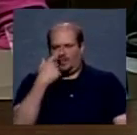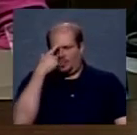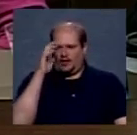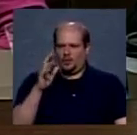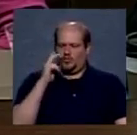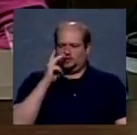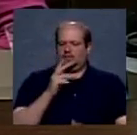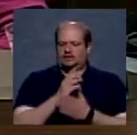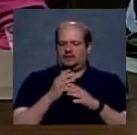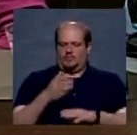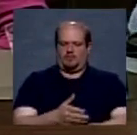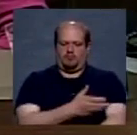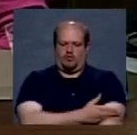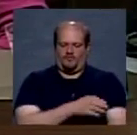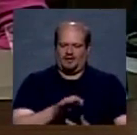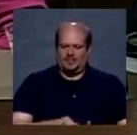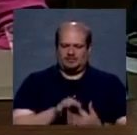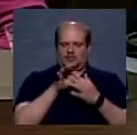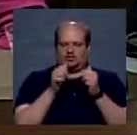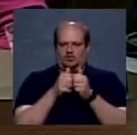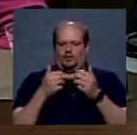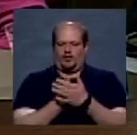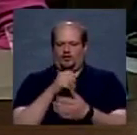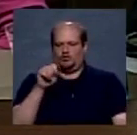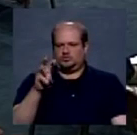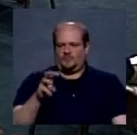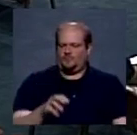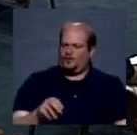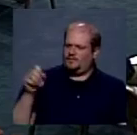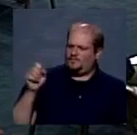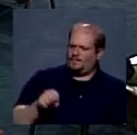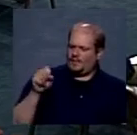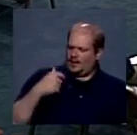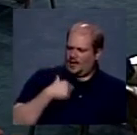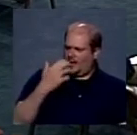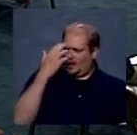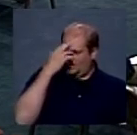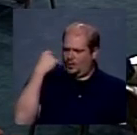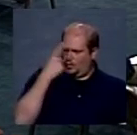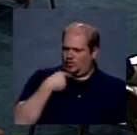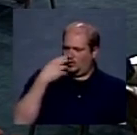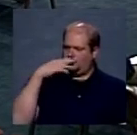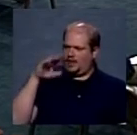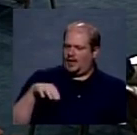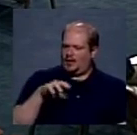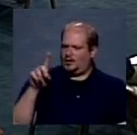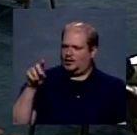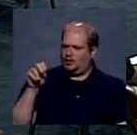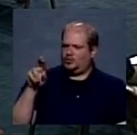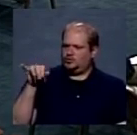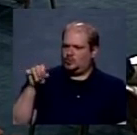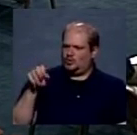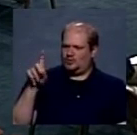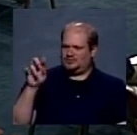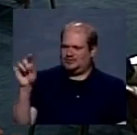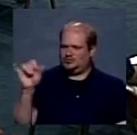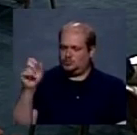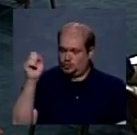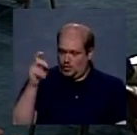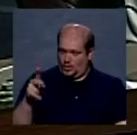see some improvement, especially with our new software. Yeah, well, I knew it was looking bad, and Doris did too. Okay,